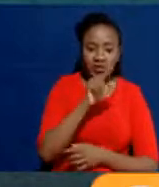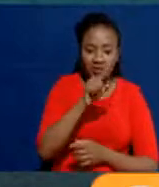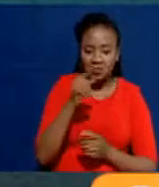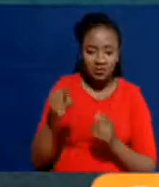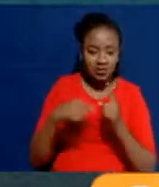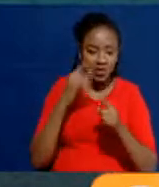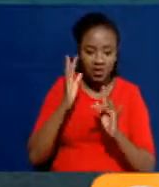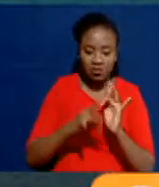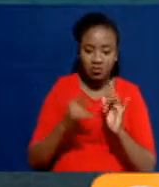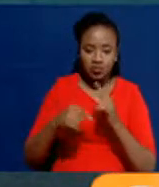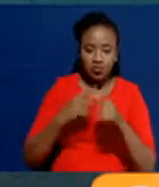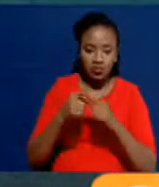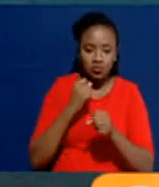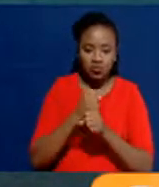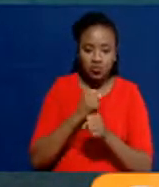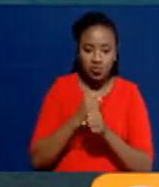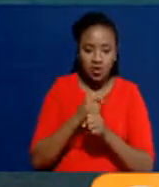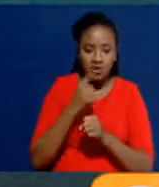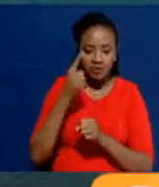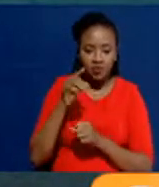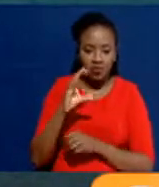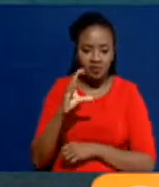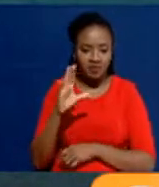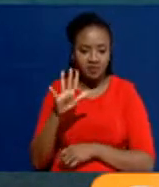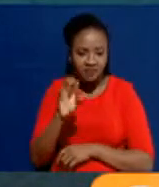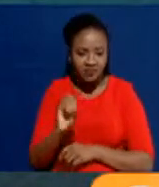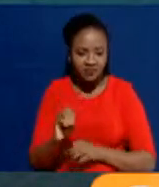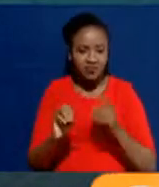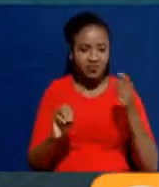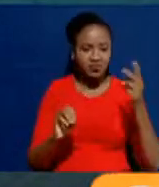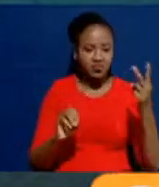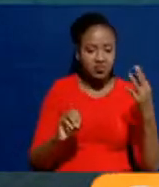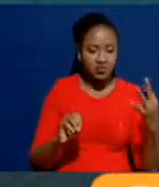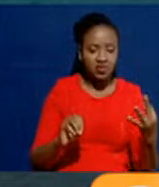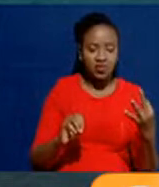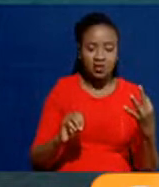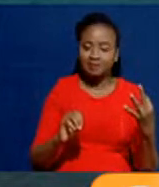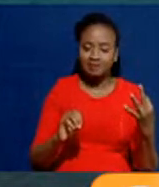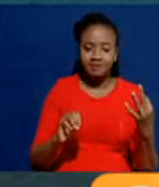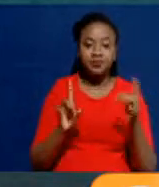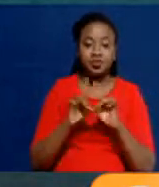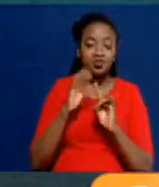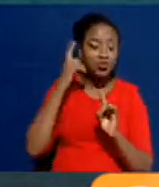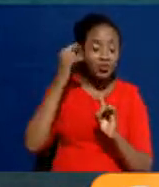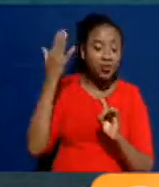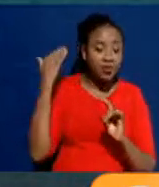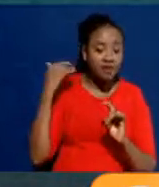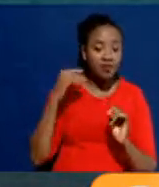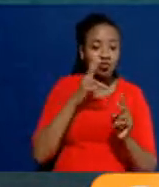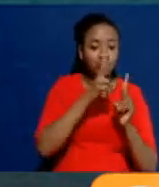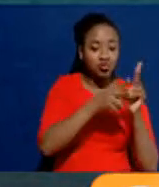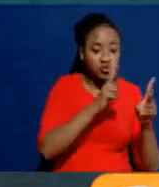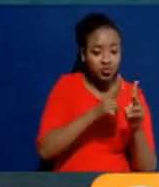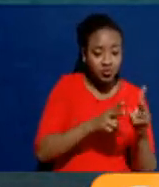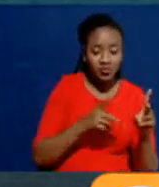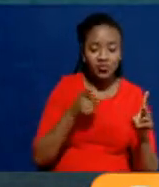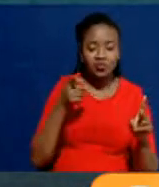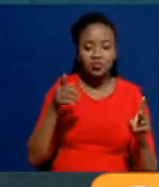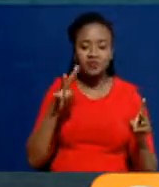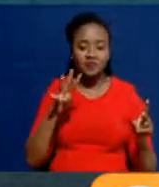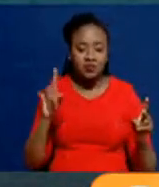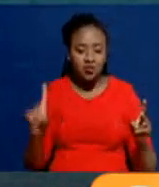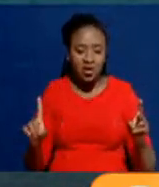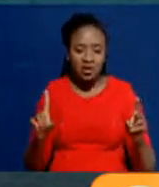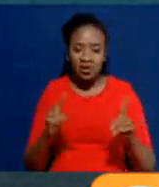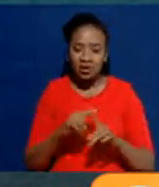suspension. Remember, Yvonne, during that time, there were 23. Now we have 50 or 27 more. And one of the issues that did come up in court was the public participation.